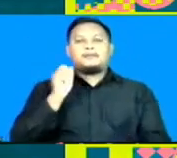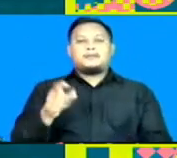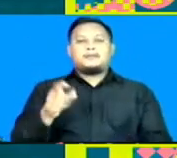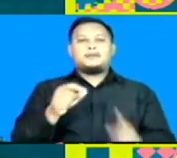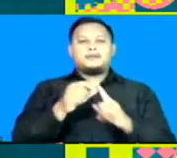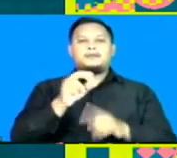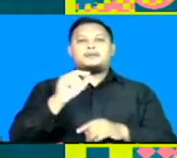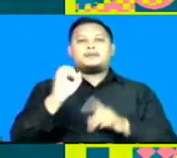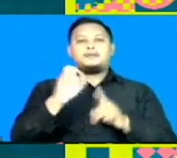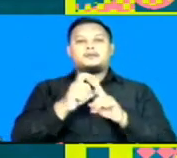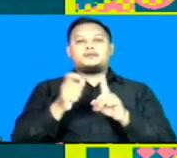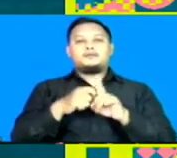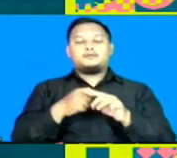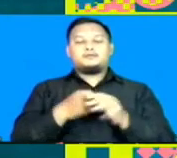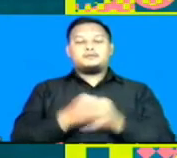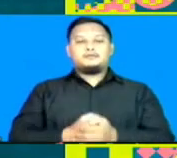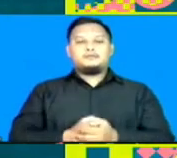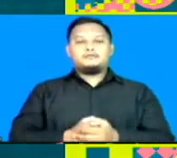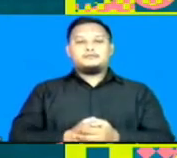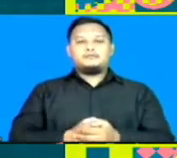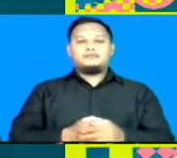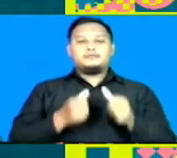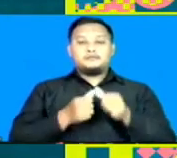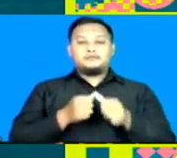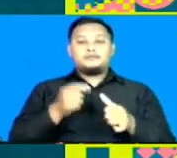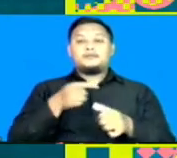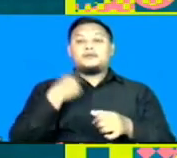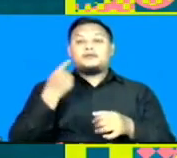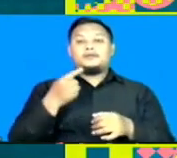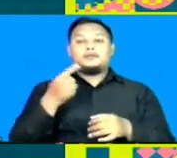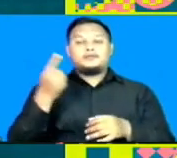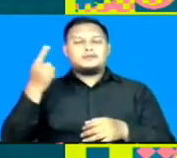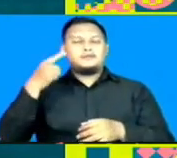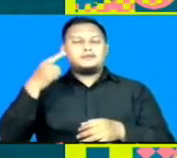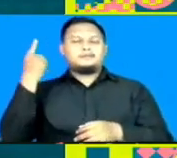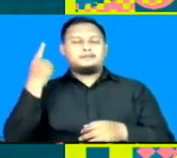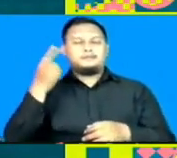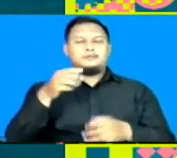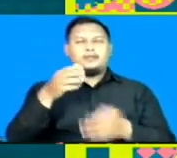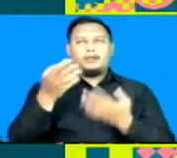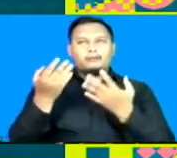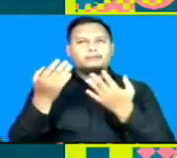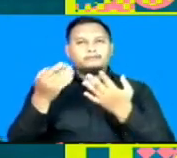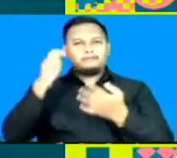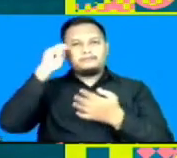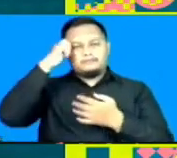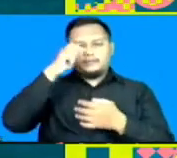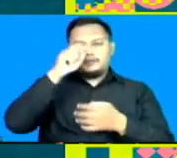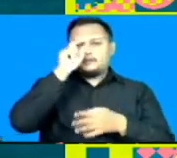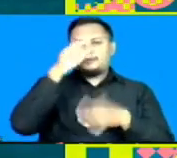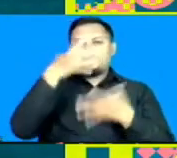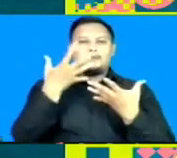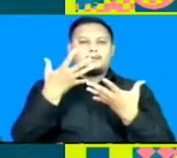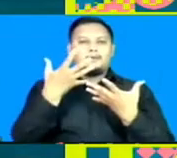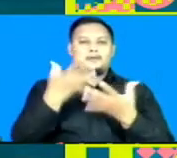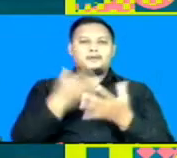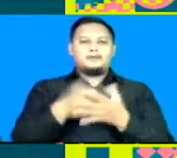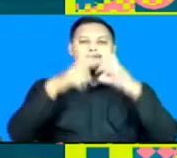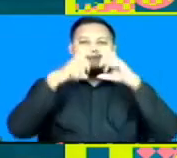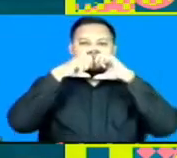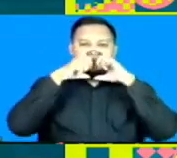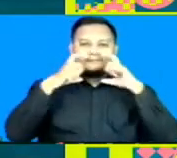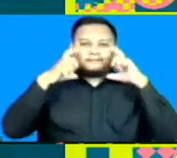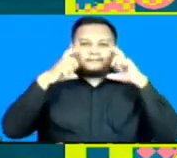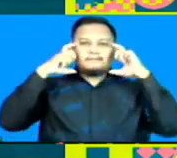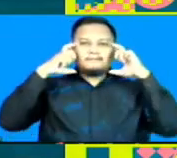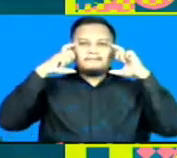We reminded each other to wearing masks and raise the COVID awareness. That's I think